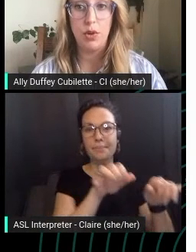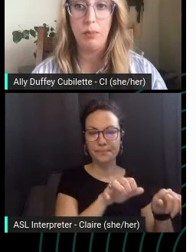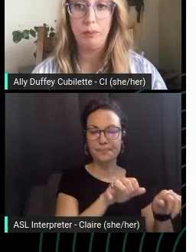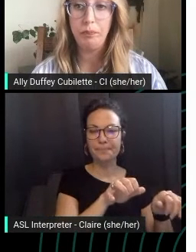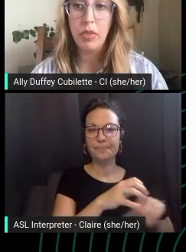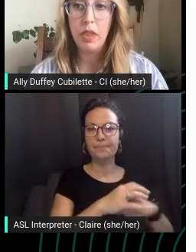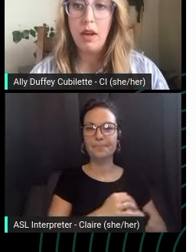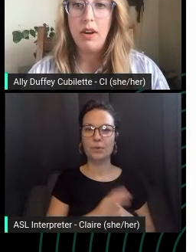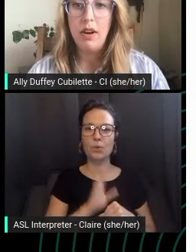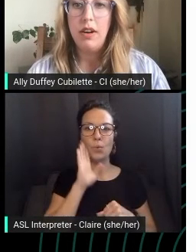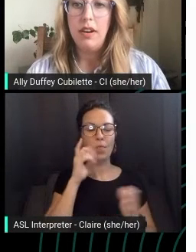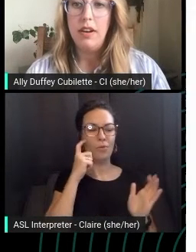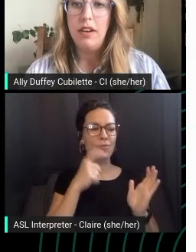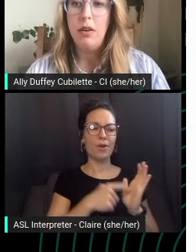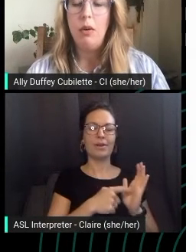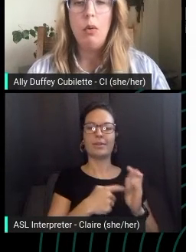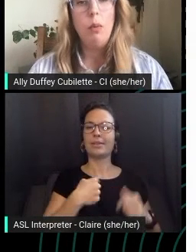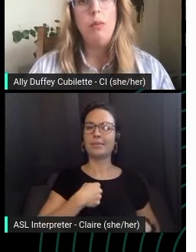as a user.